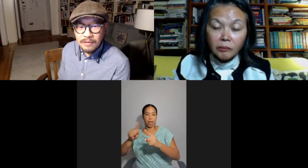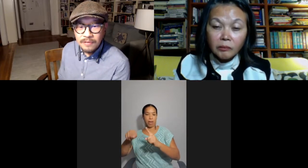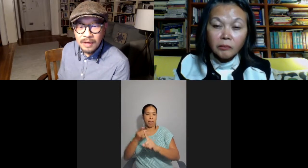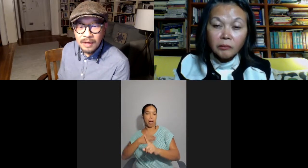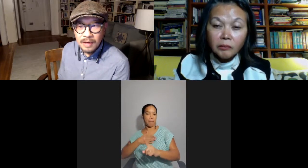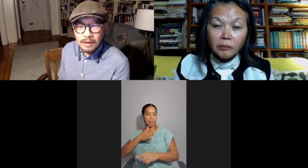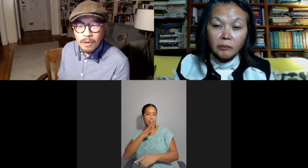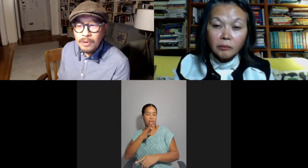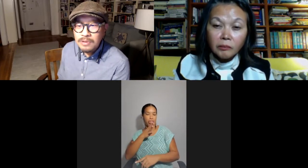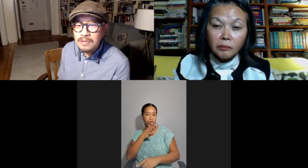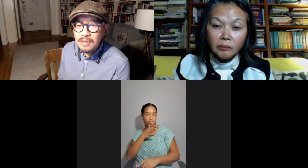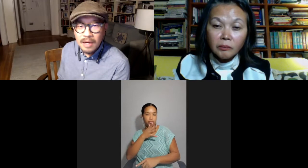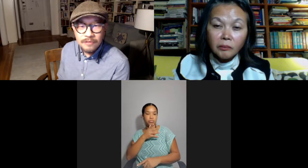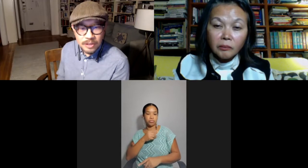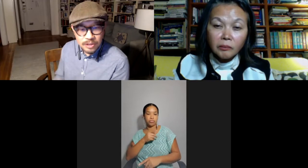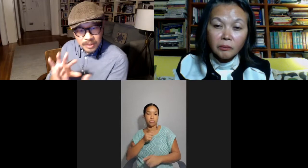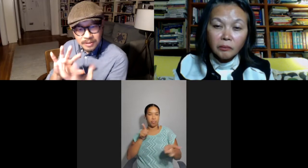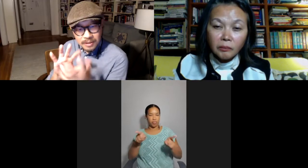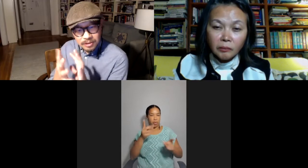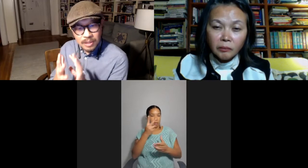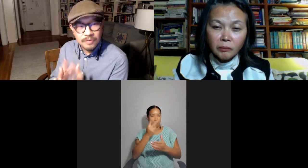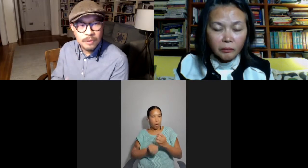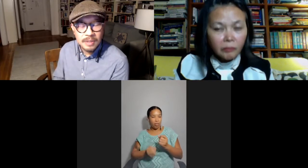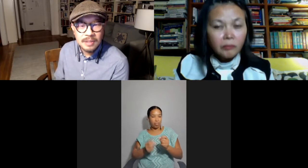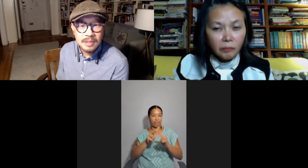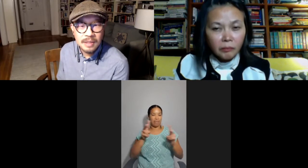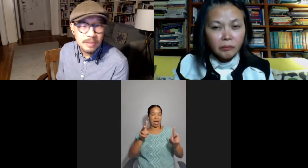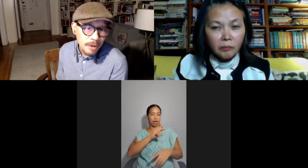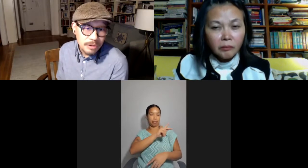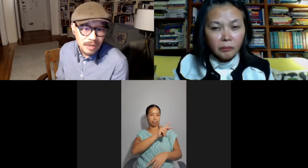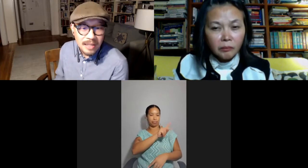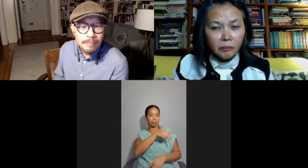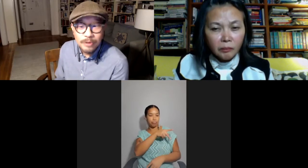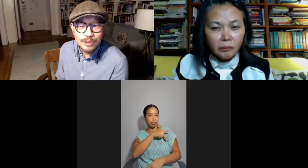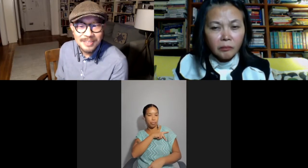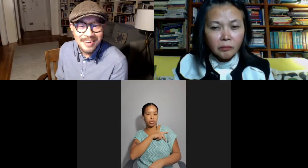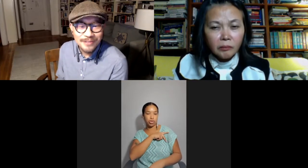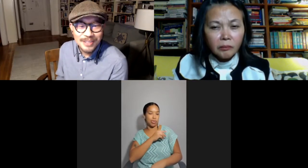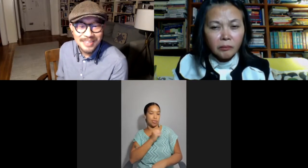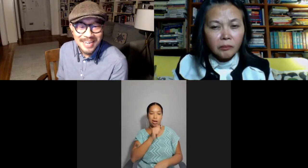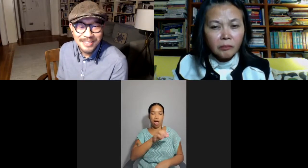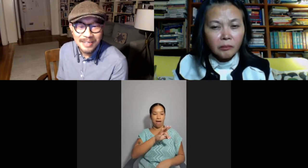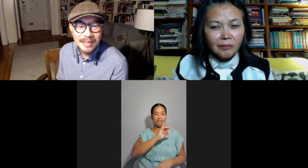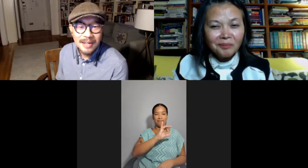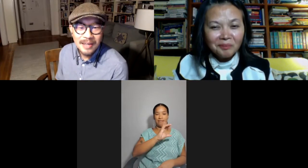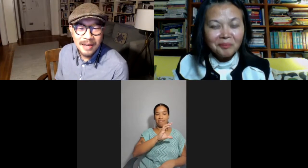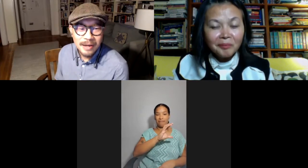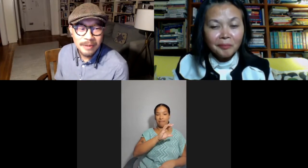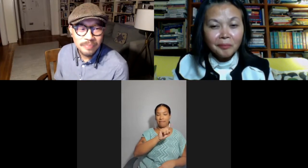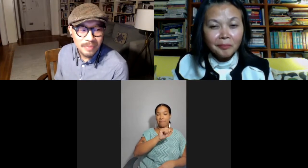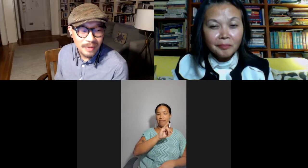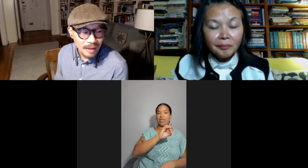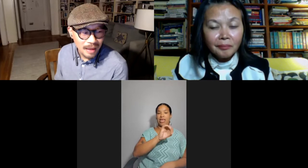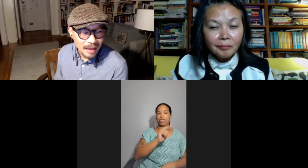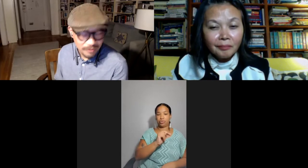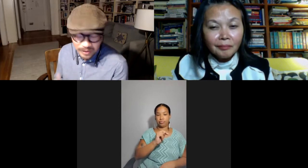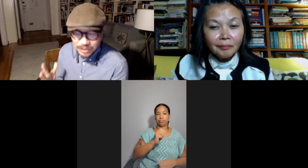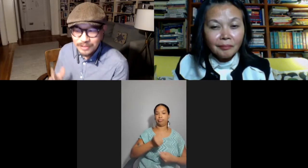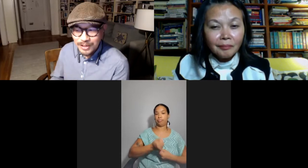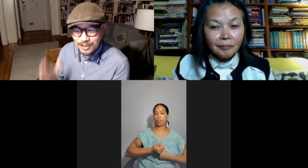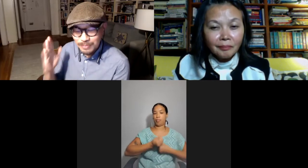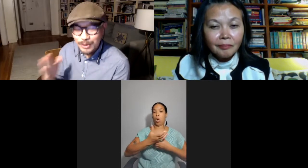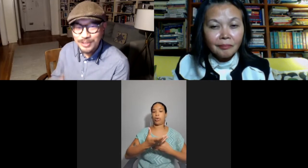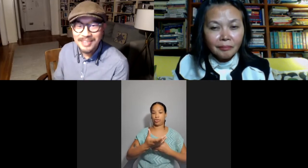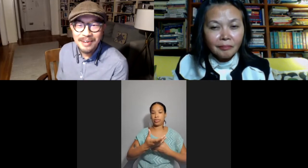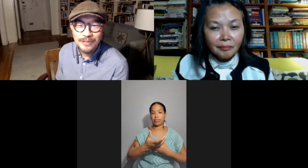kind of almost nonfiction pieces transformed into poetry. I think poetry is nonfiction, actually, and fiction